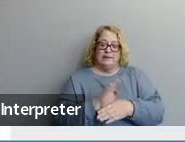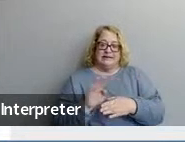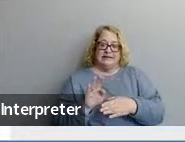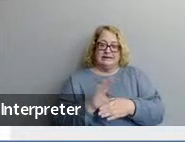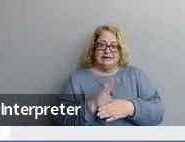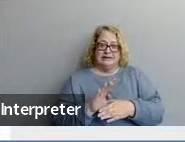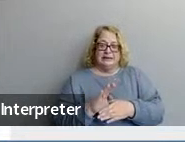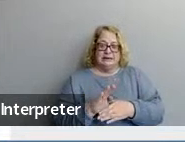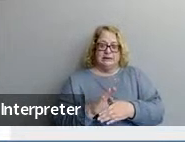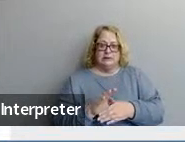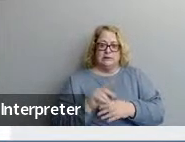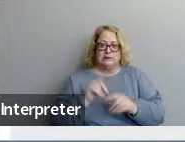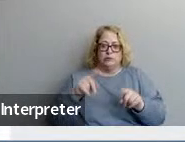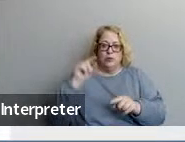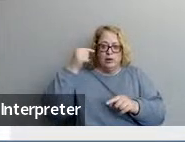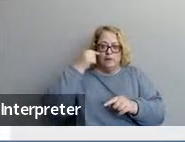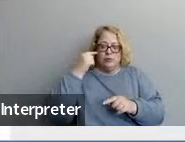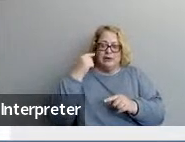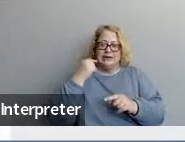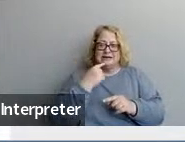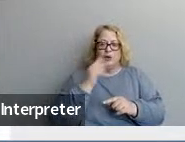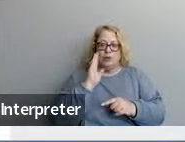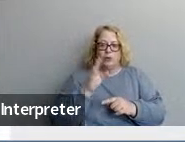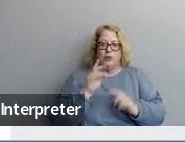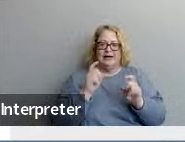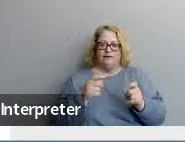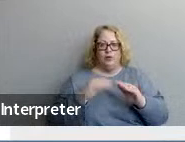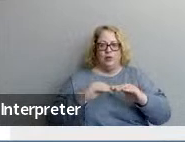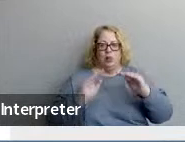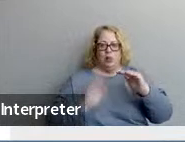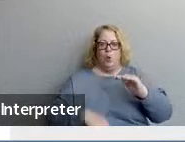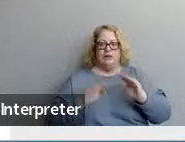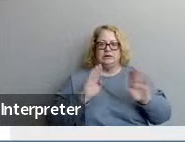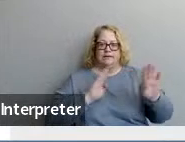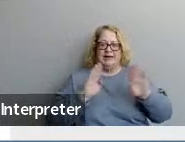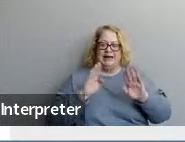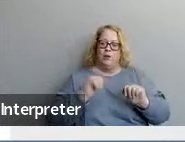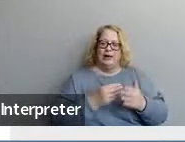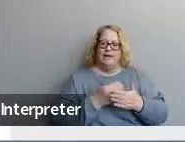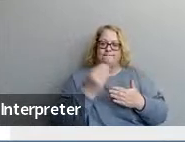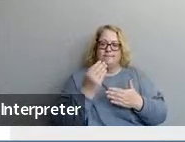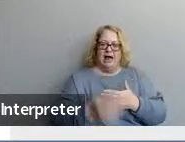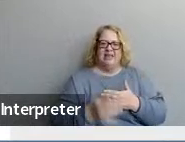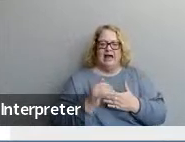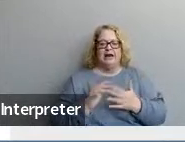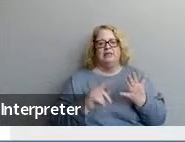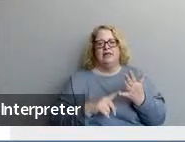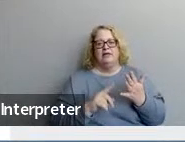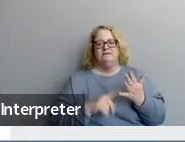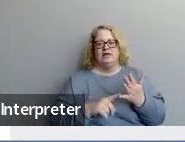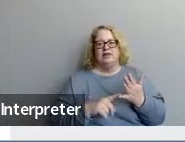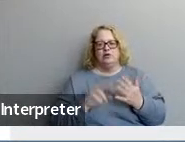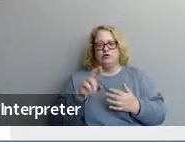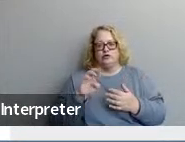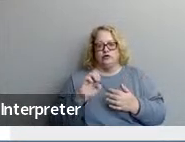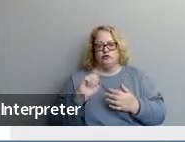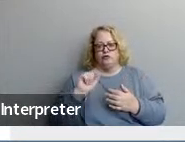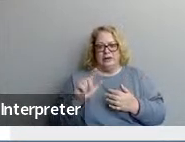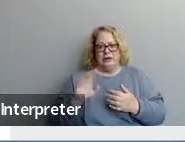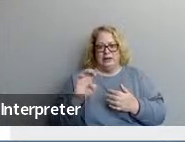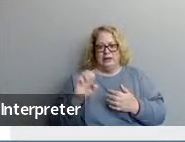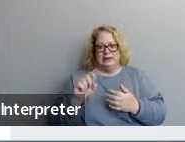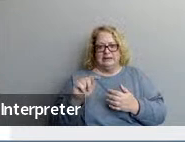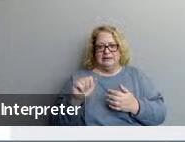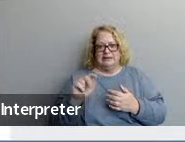come to the government and said, we will give you the lowest bid, and so then we can go ahead and buy that without bidding. And then the fifth is real estate. We don't get into